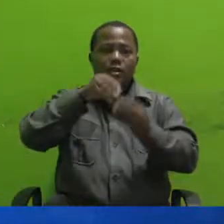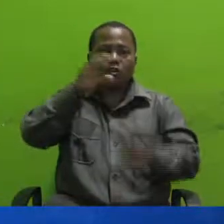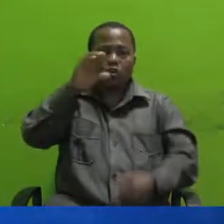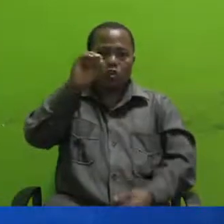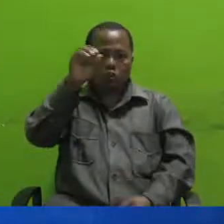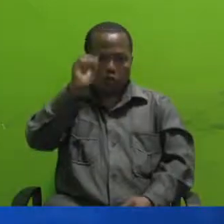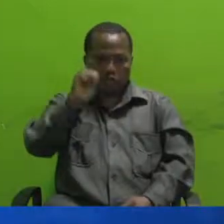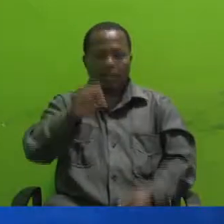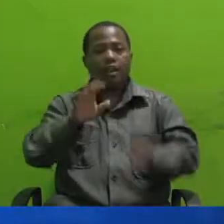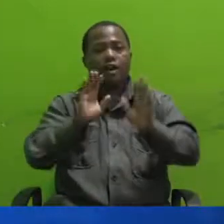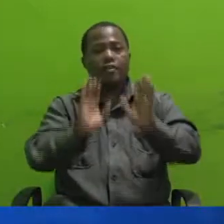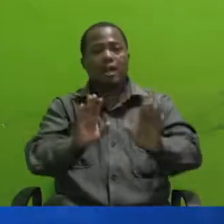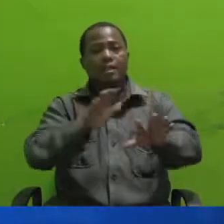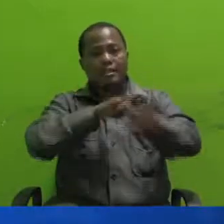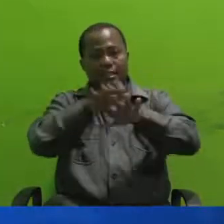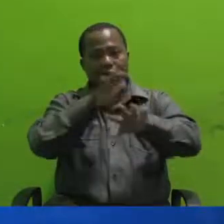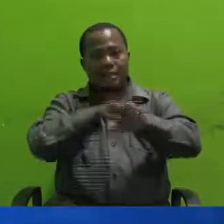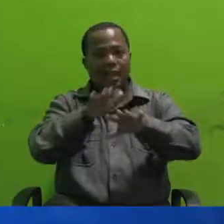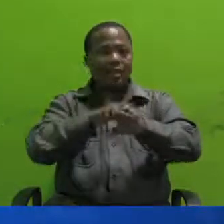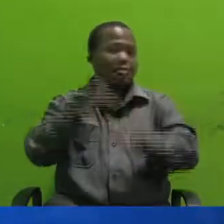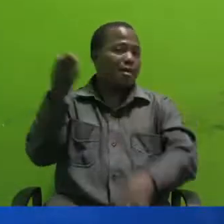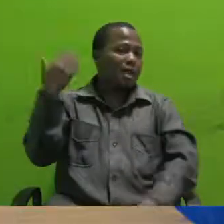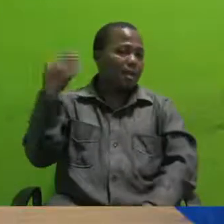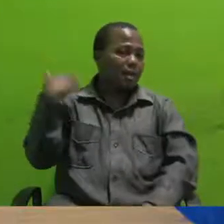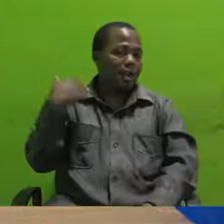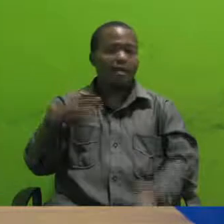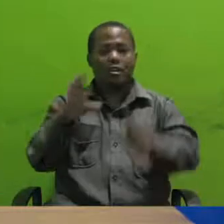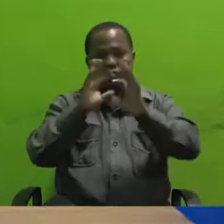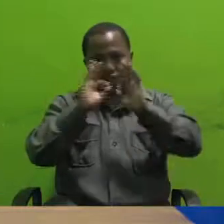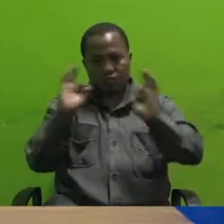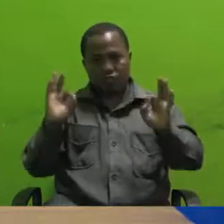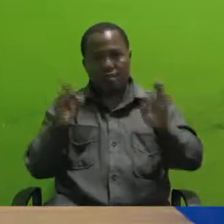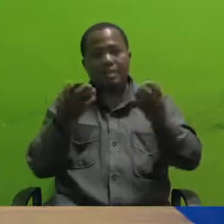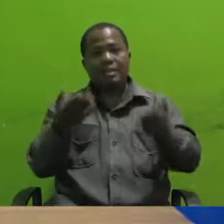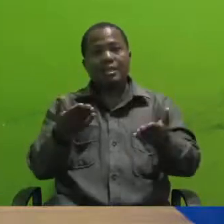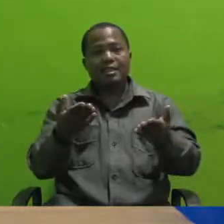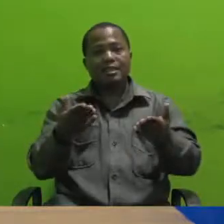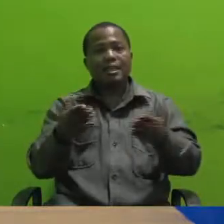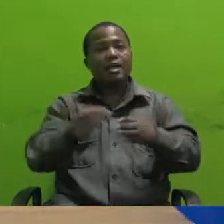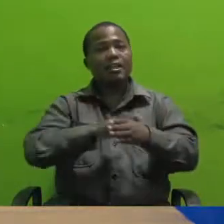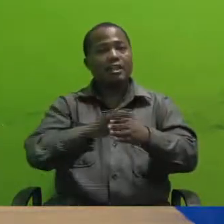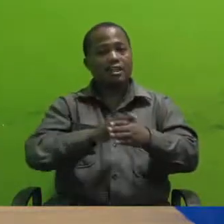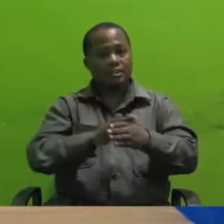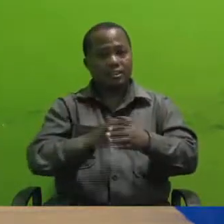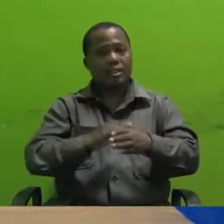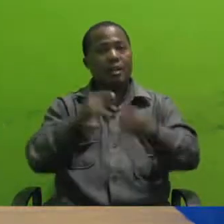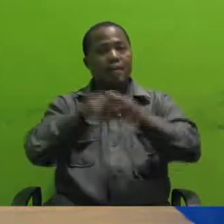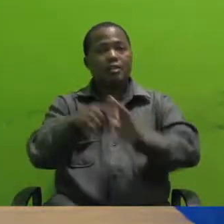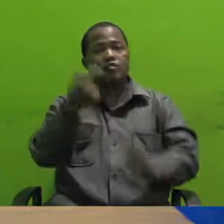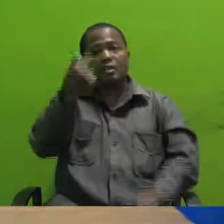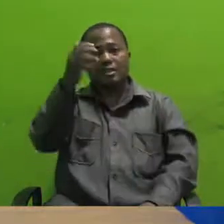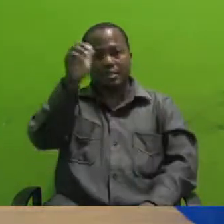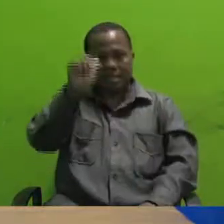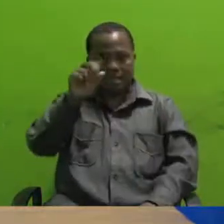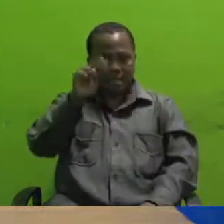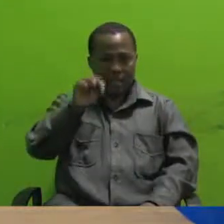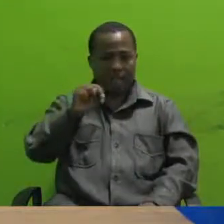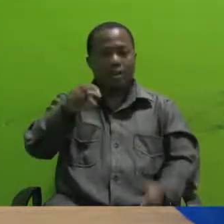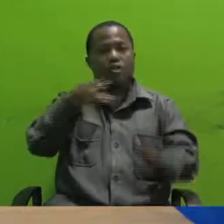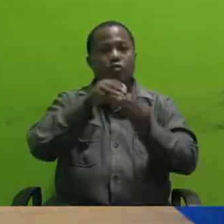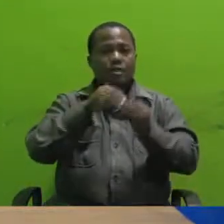cosine, as we already described earlier? Very good. There is a relationship between tangent